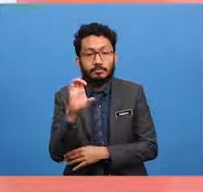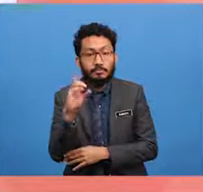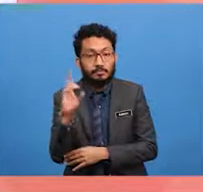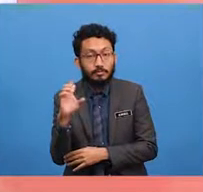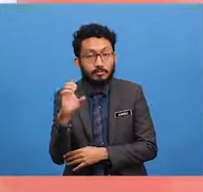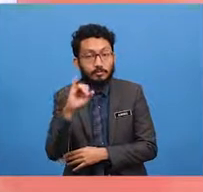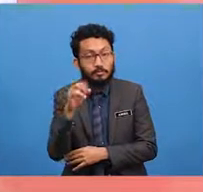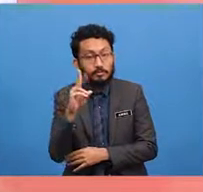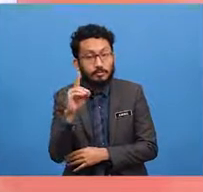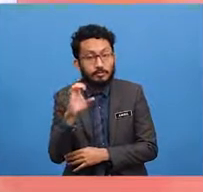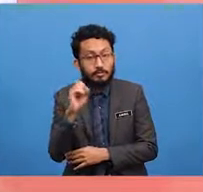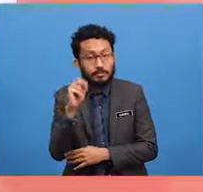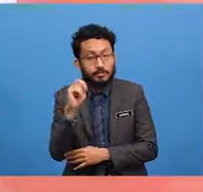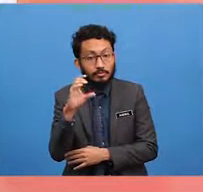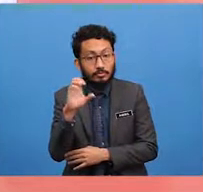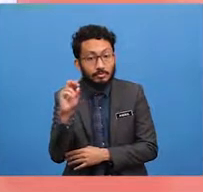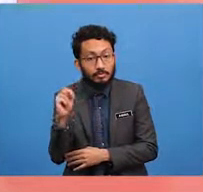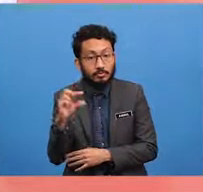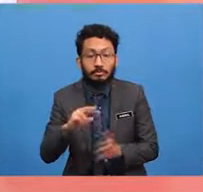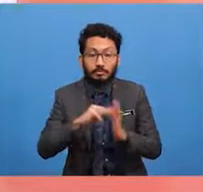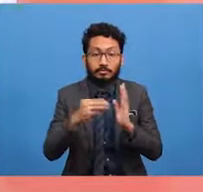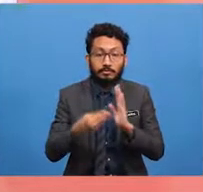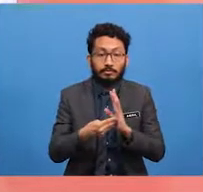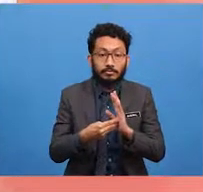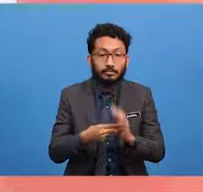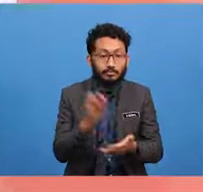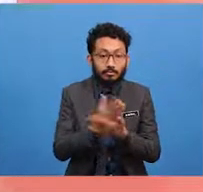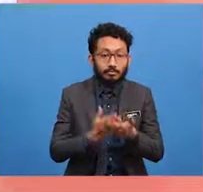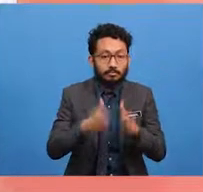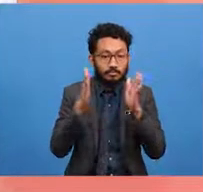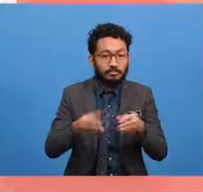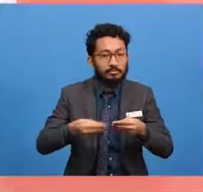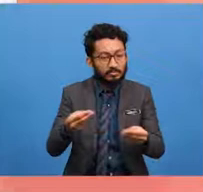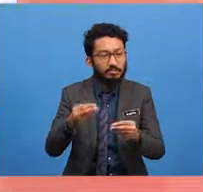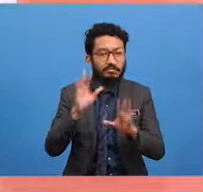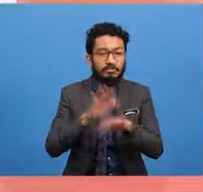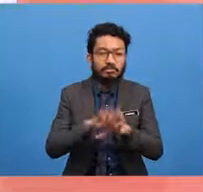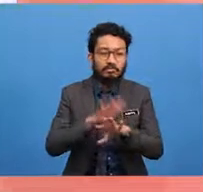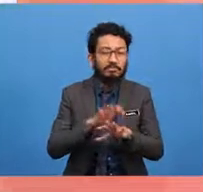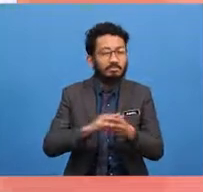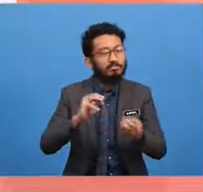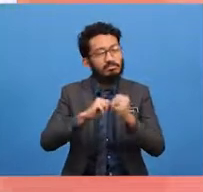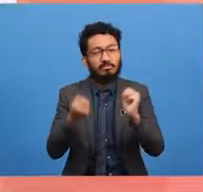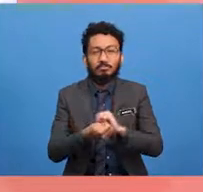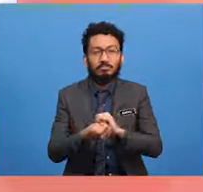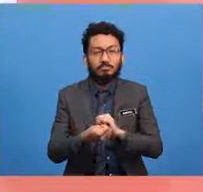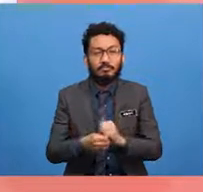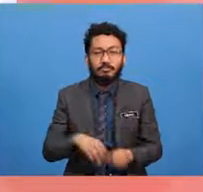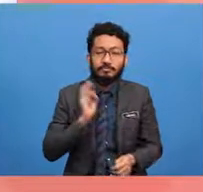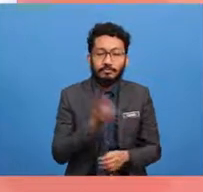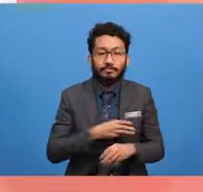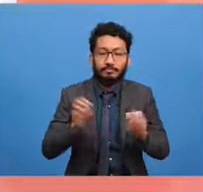Nuisance means someone that annoys you or causes trouble for you. So we could get